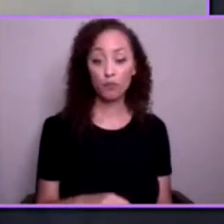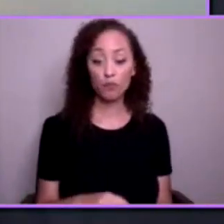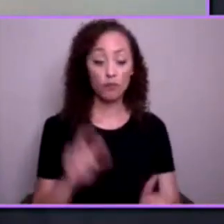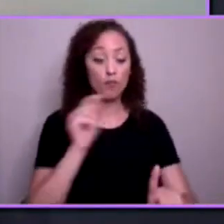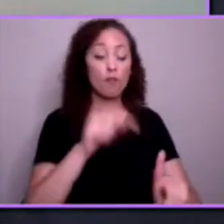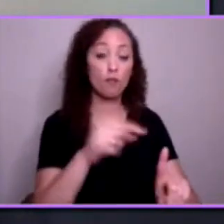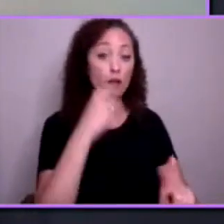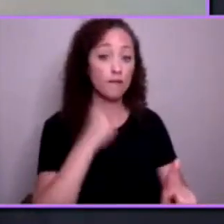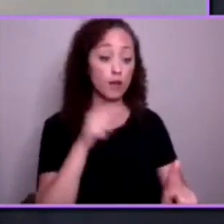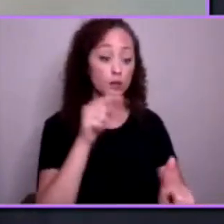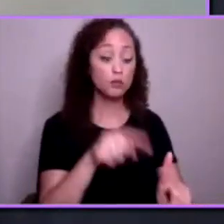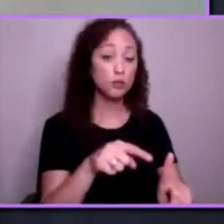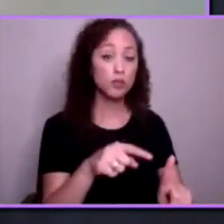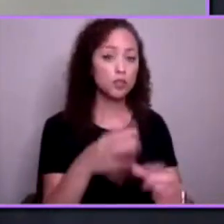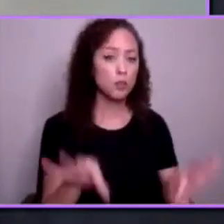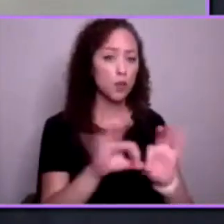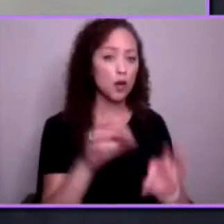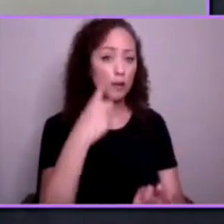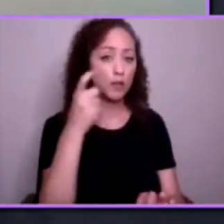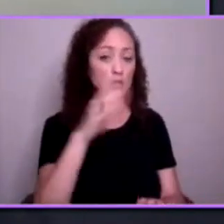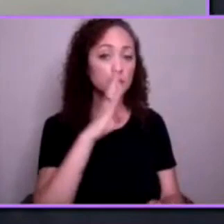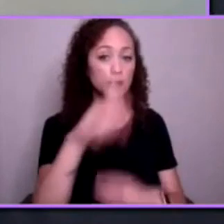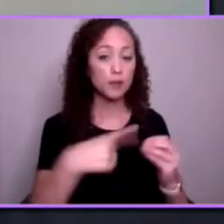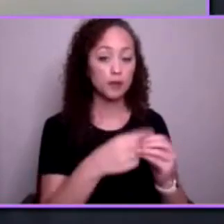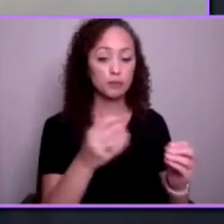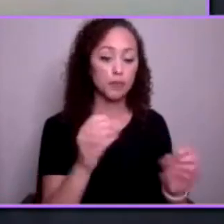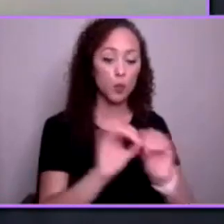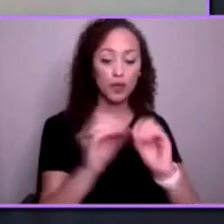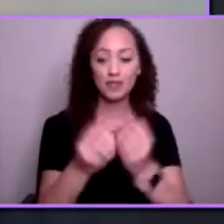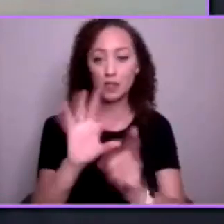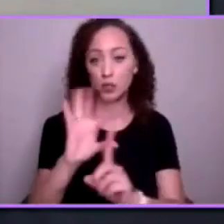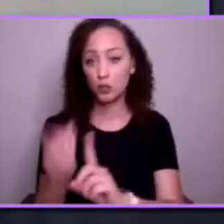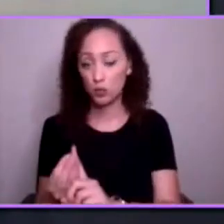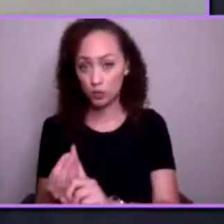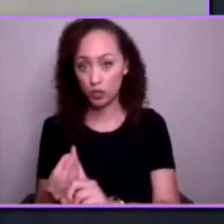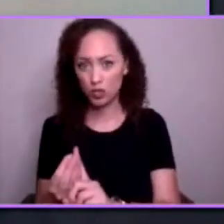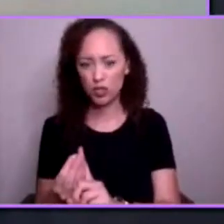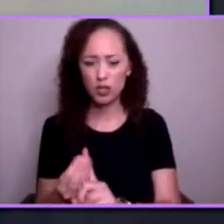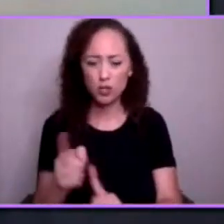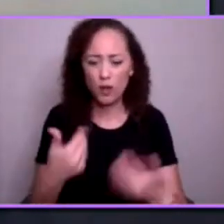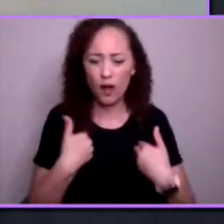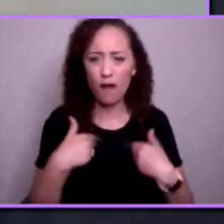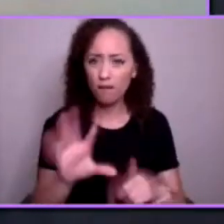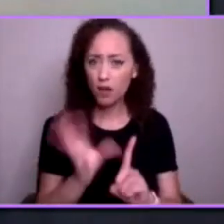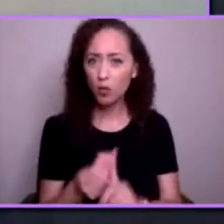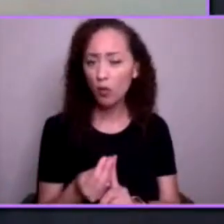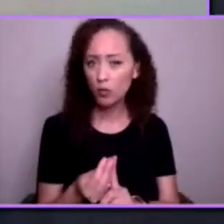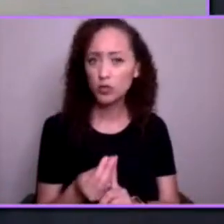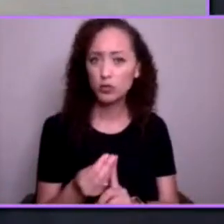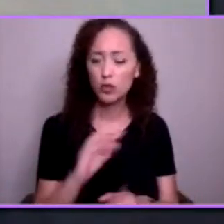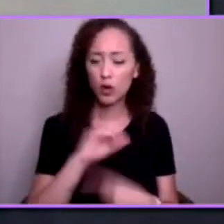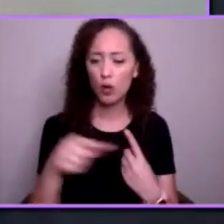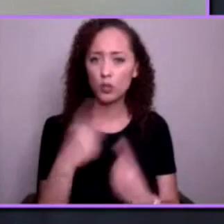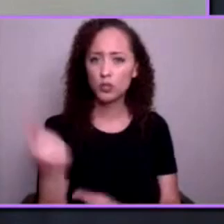about organizational culture. The venues and the events, you have a culture. And when someone steps into your particular